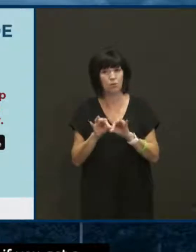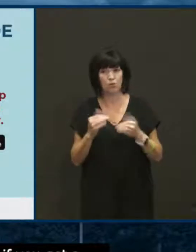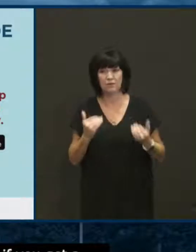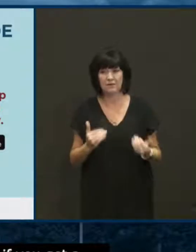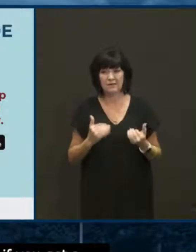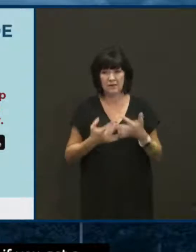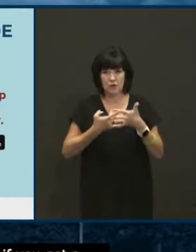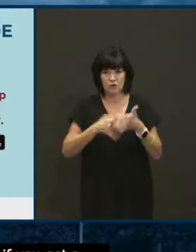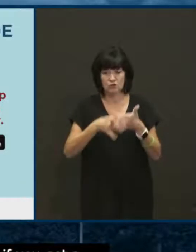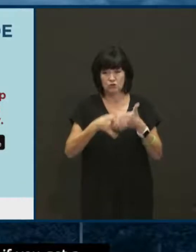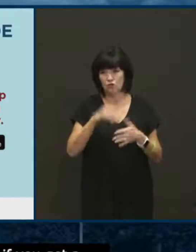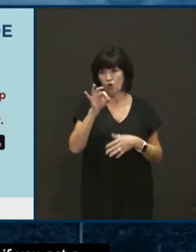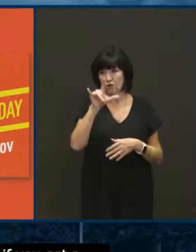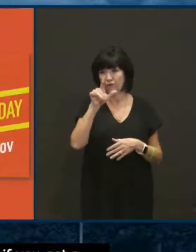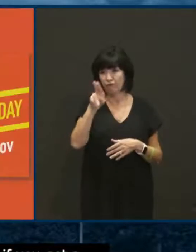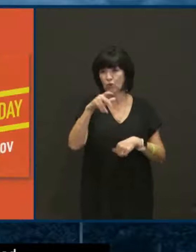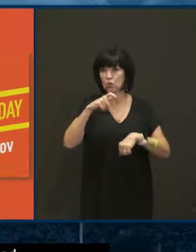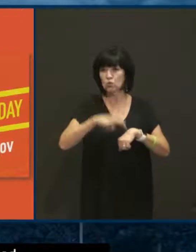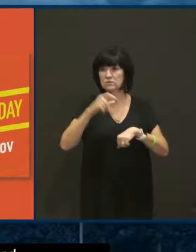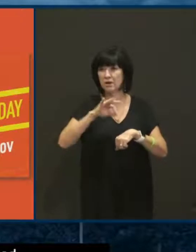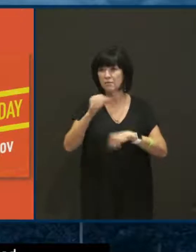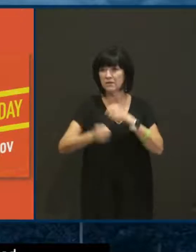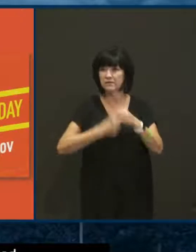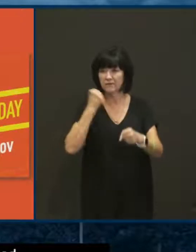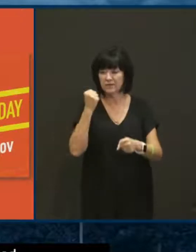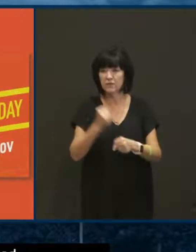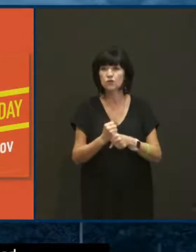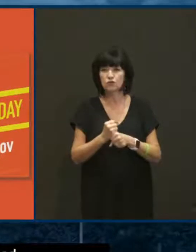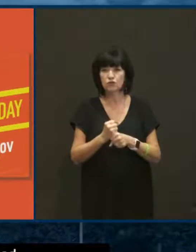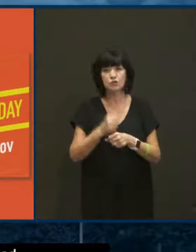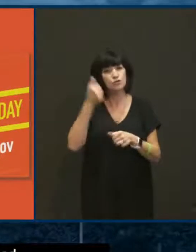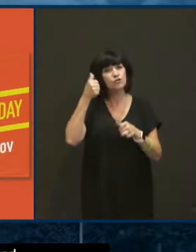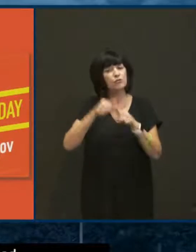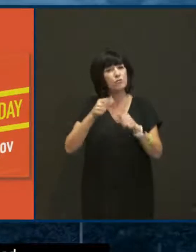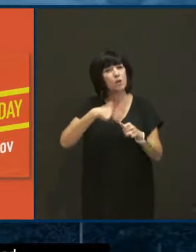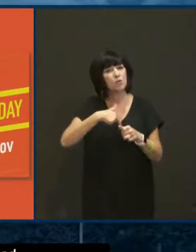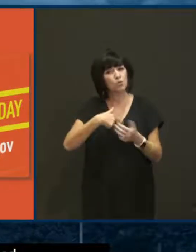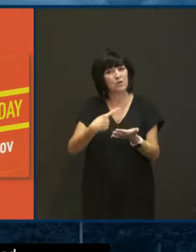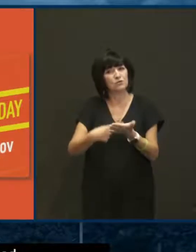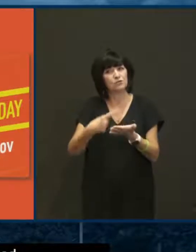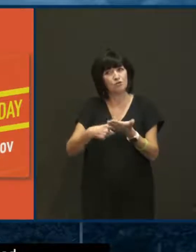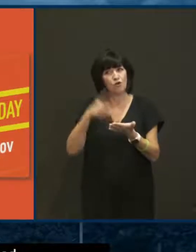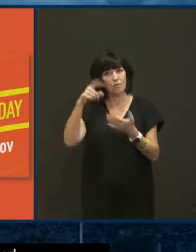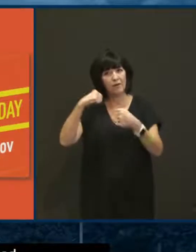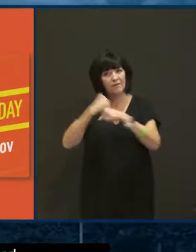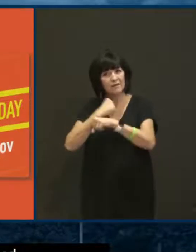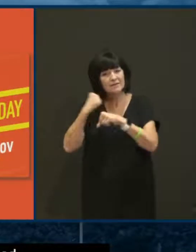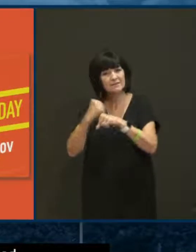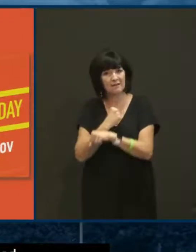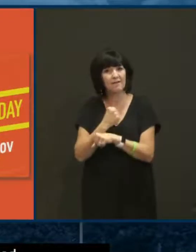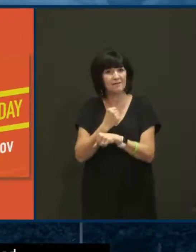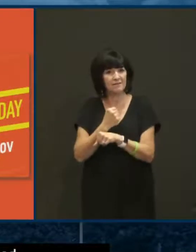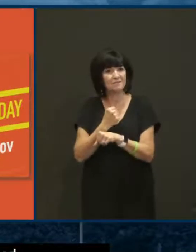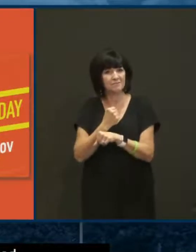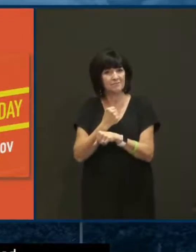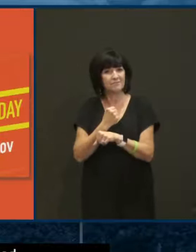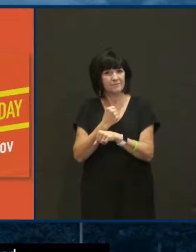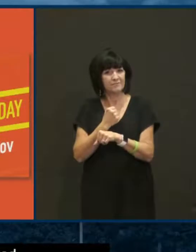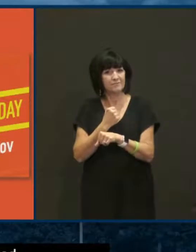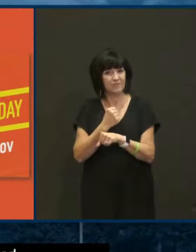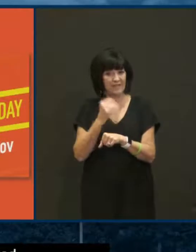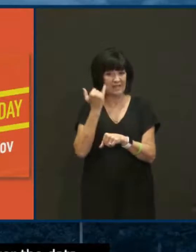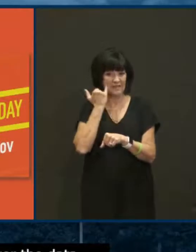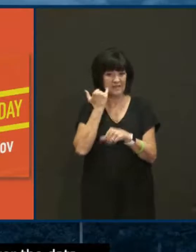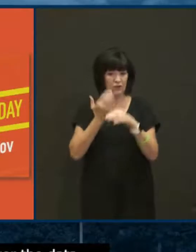flu season, as I reported when we went over the data dashboard, that we have over 100